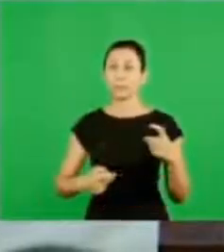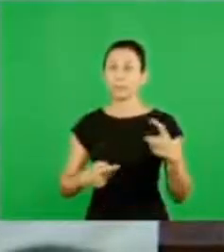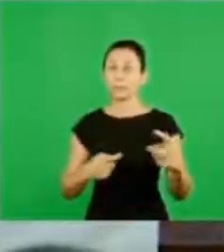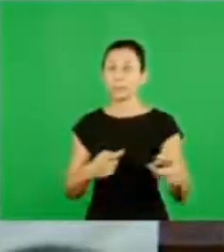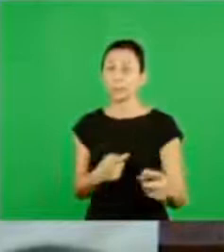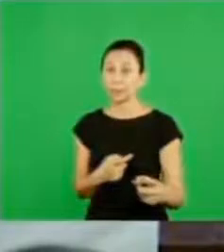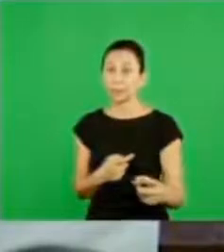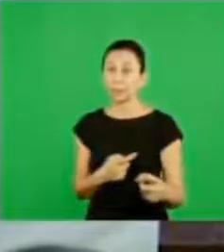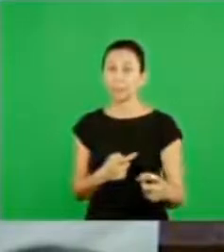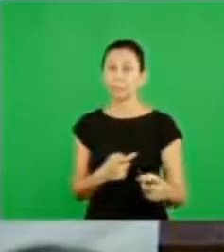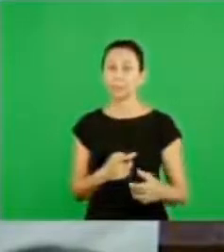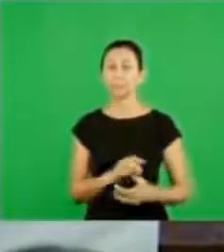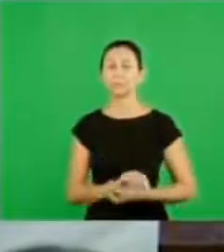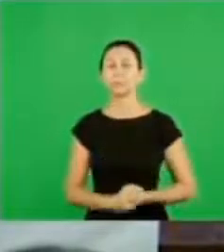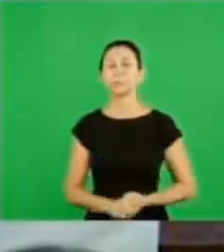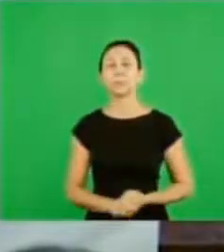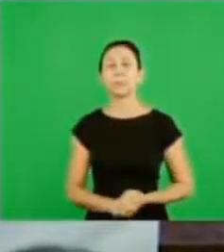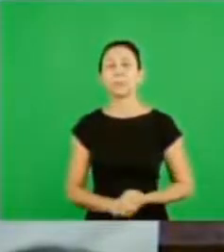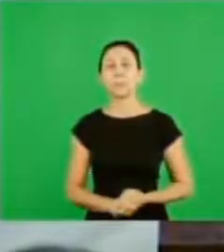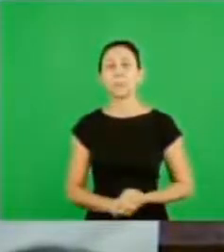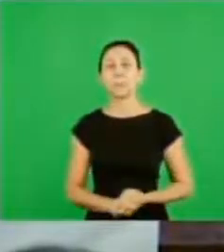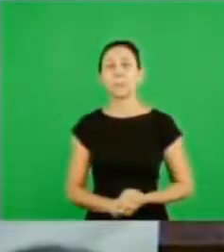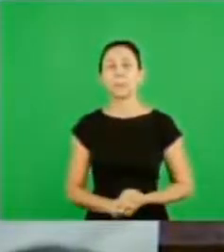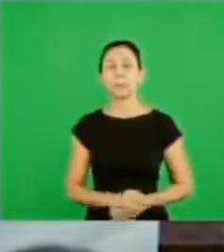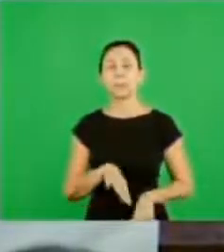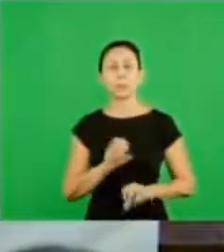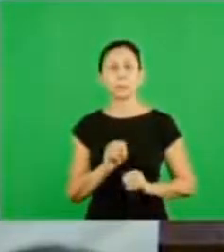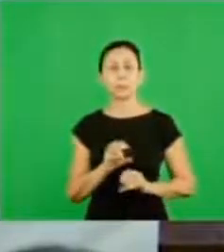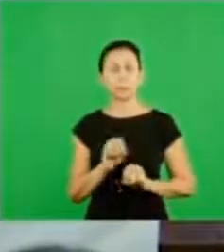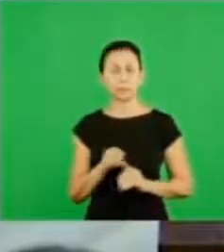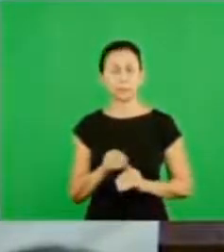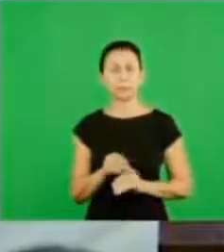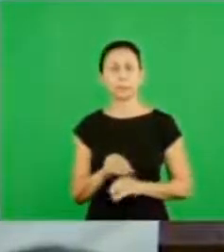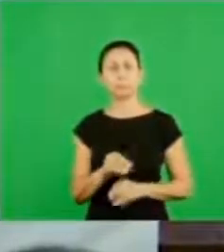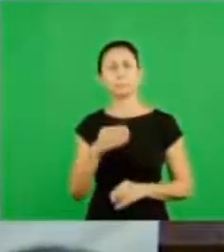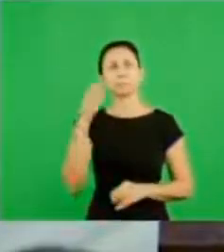a substitution of the great difficulties post-war,